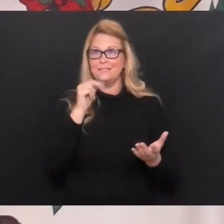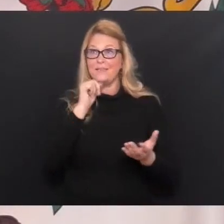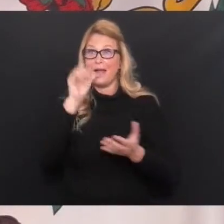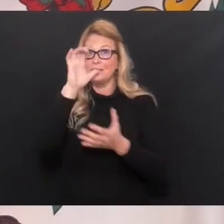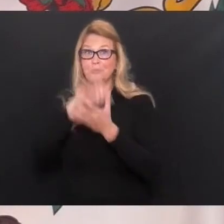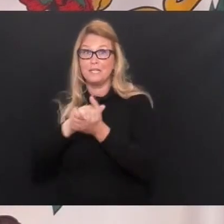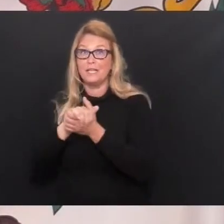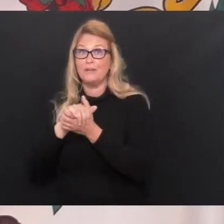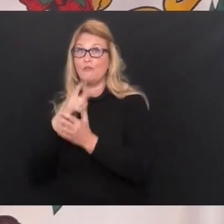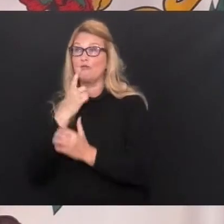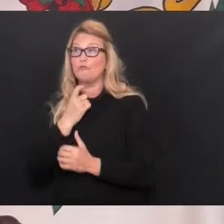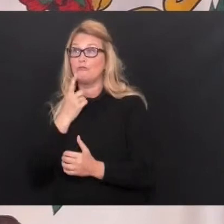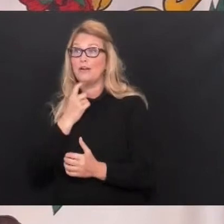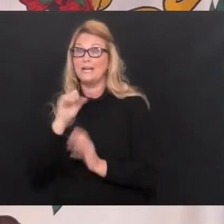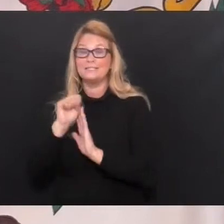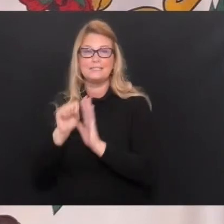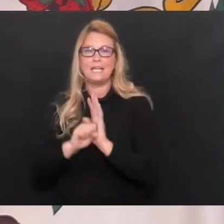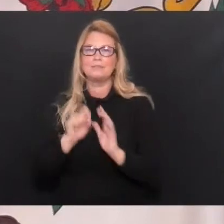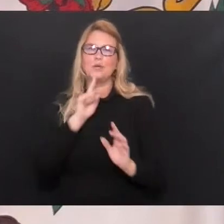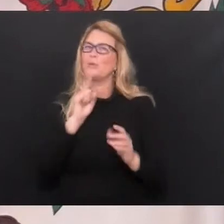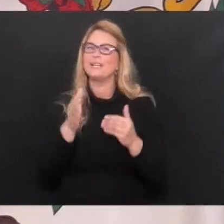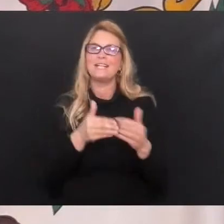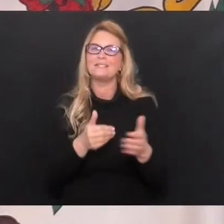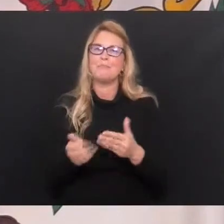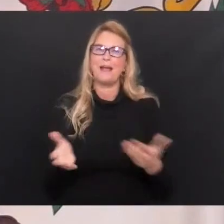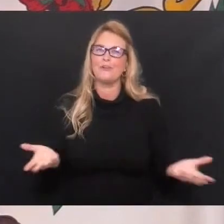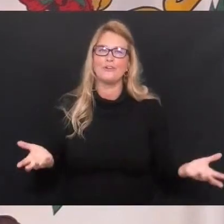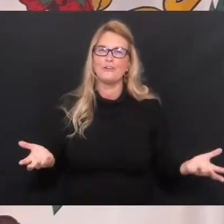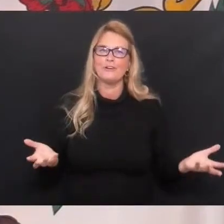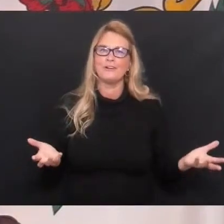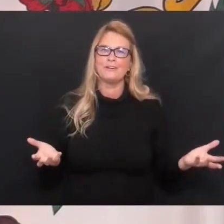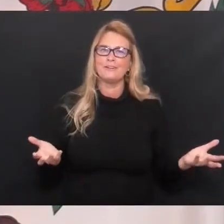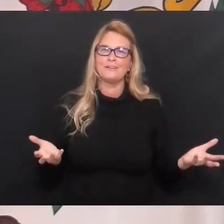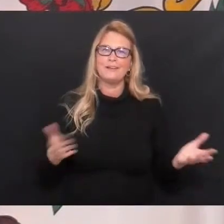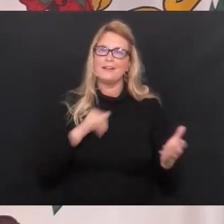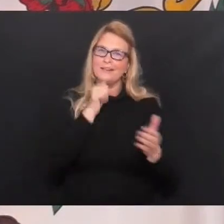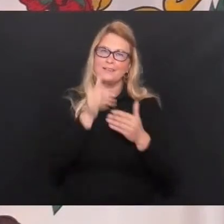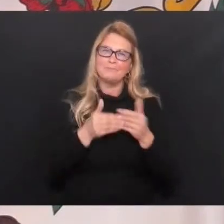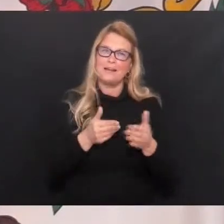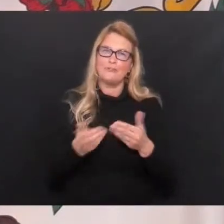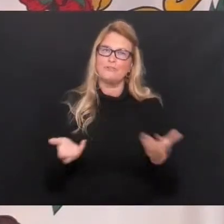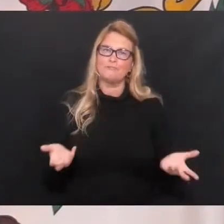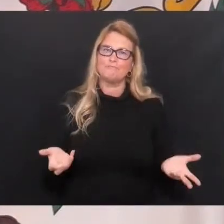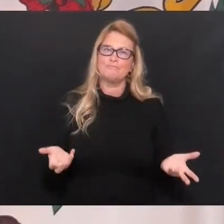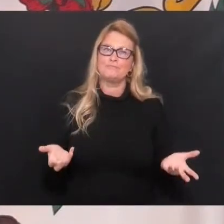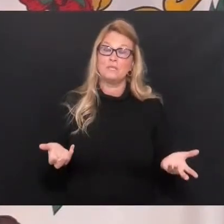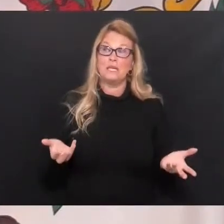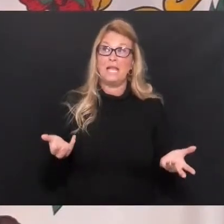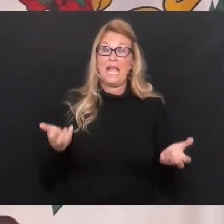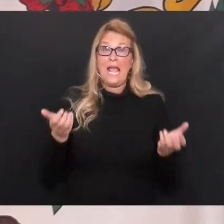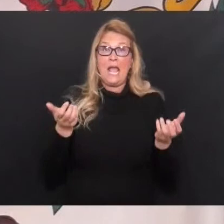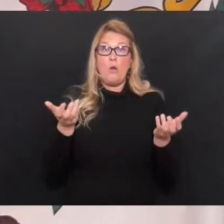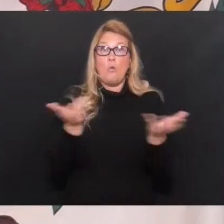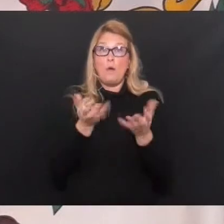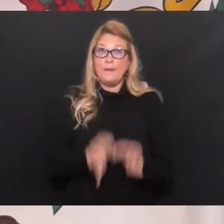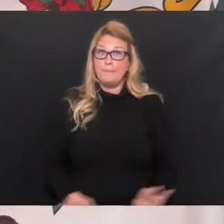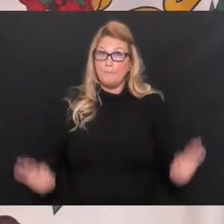in red states, but it doesn't matter, does it? It doesn't matter. All that matters is